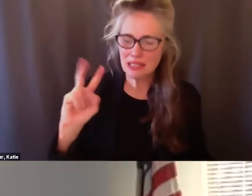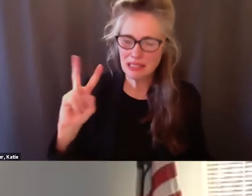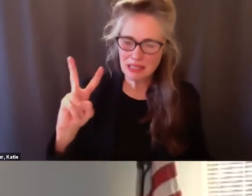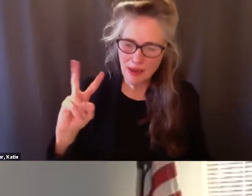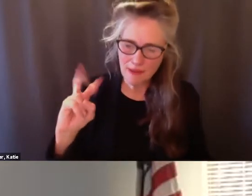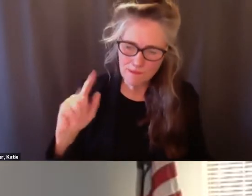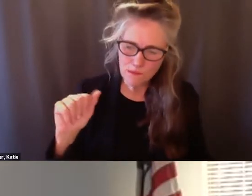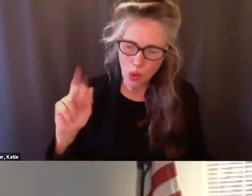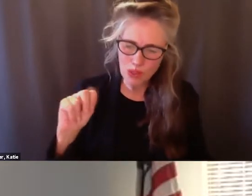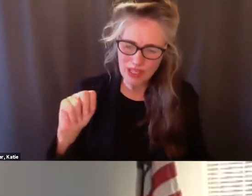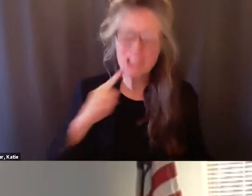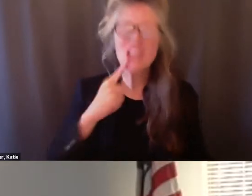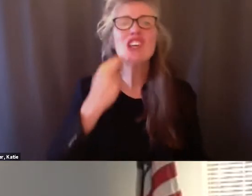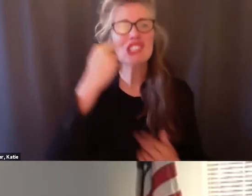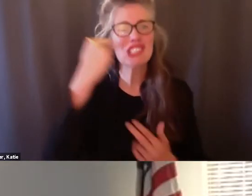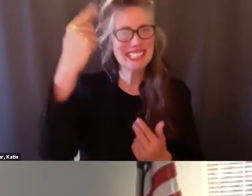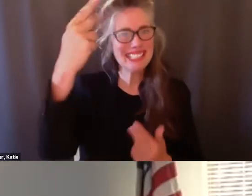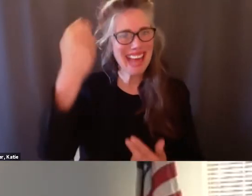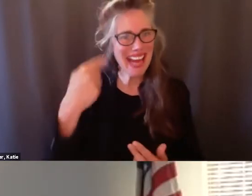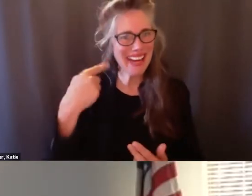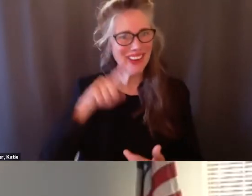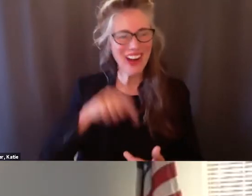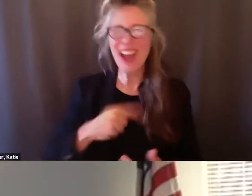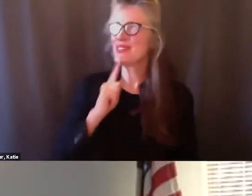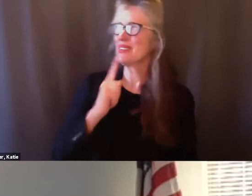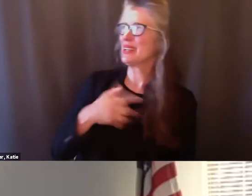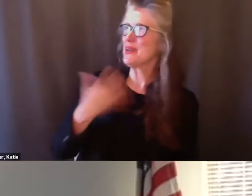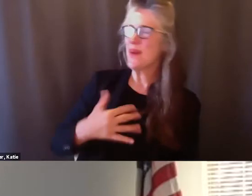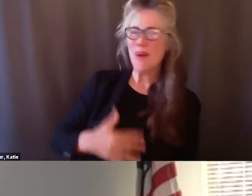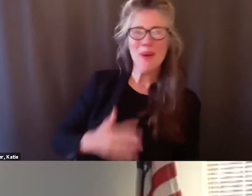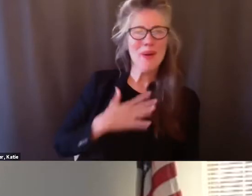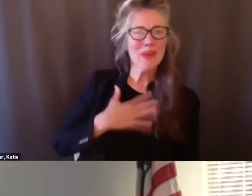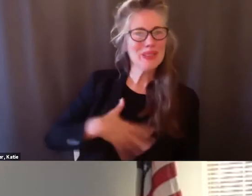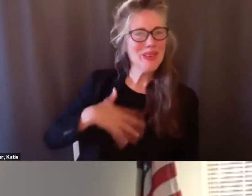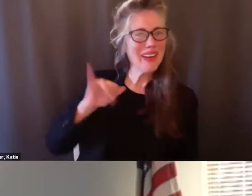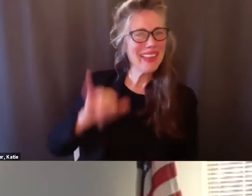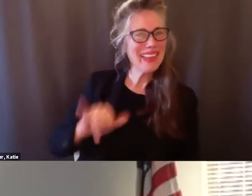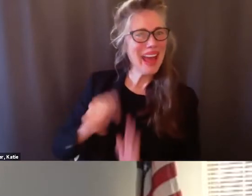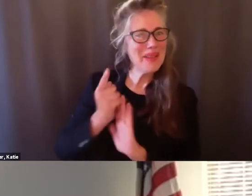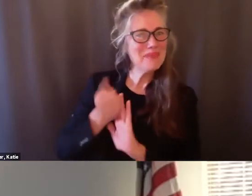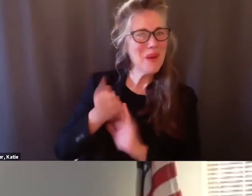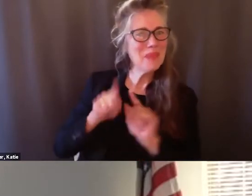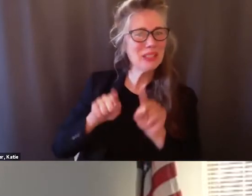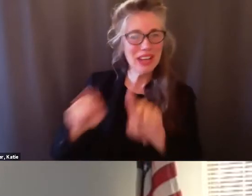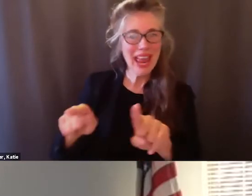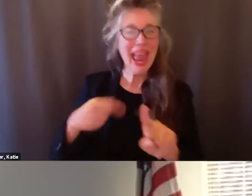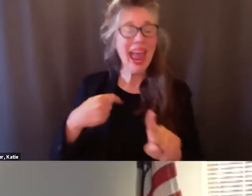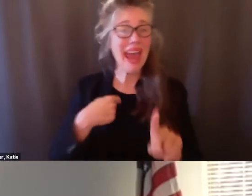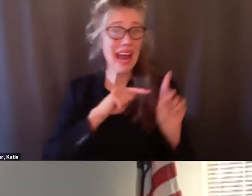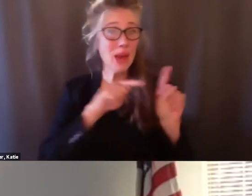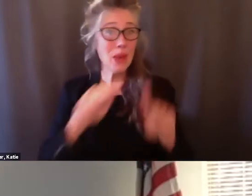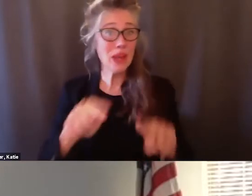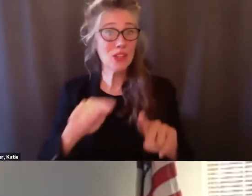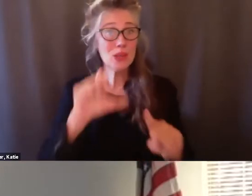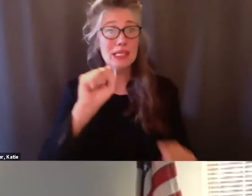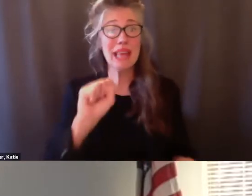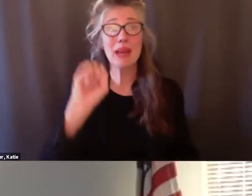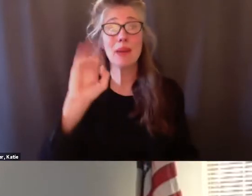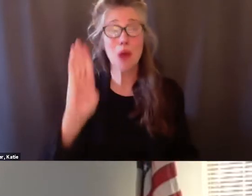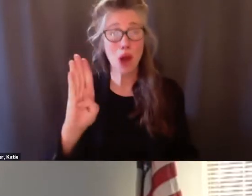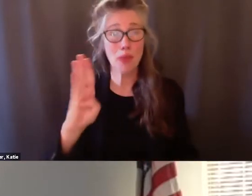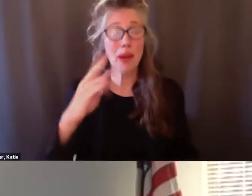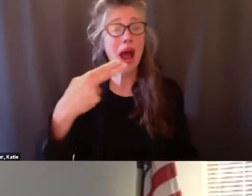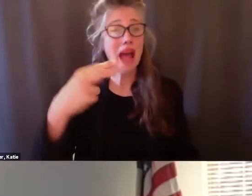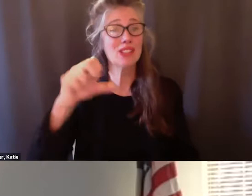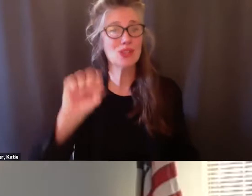moment in the proceedings. I also attended the official reveal and opening of the Santa Barbara High School weight room last